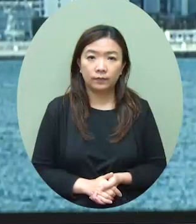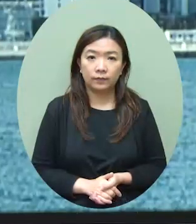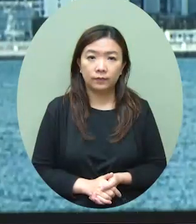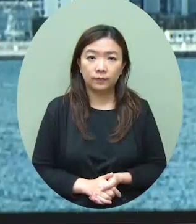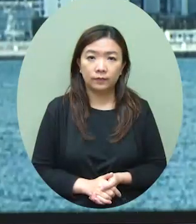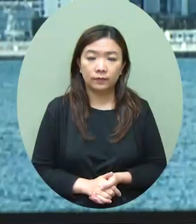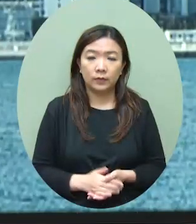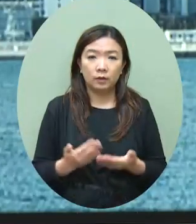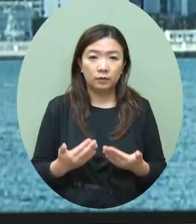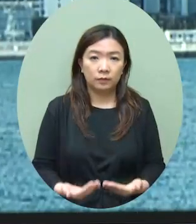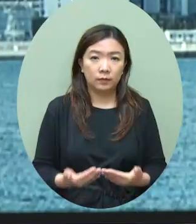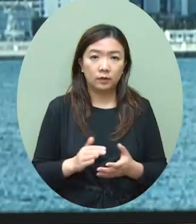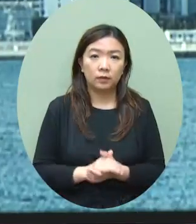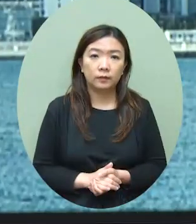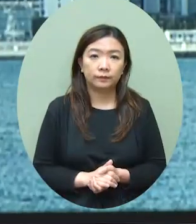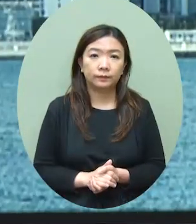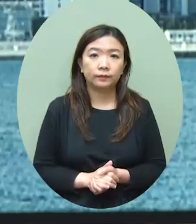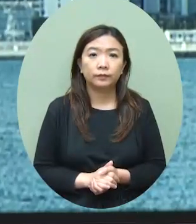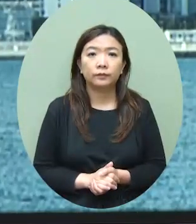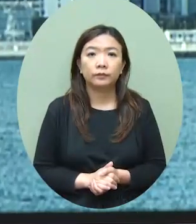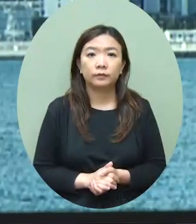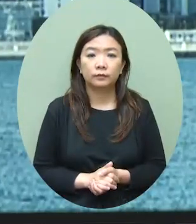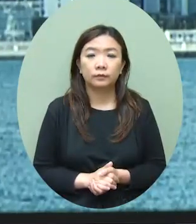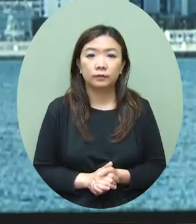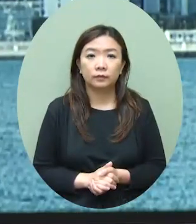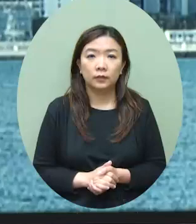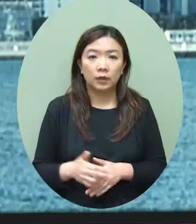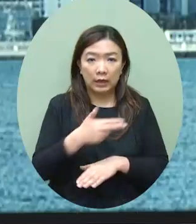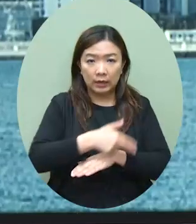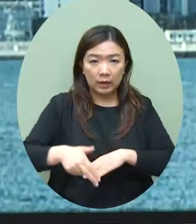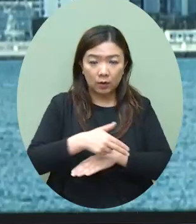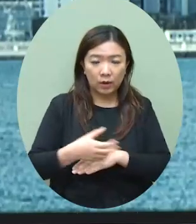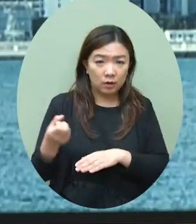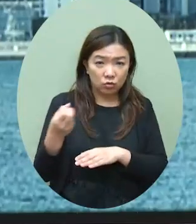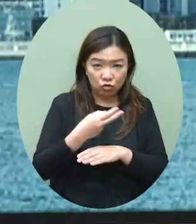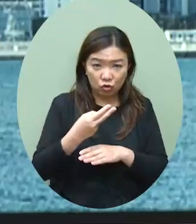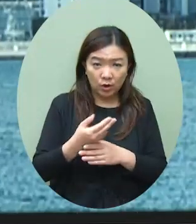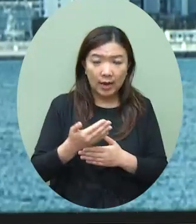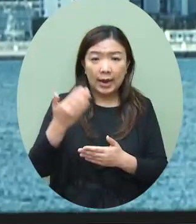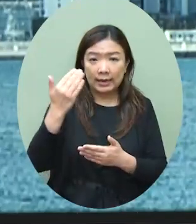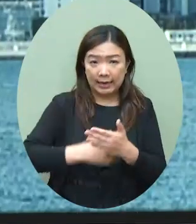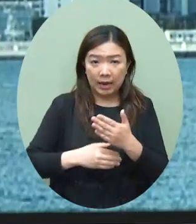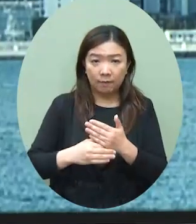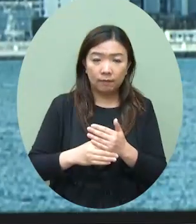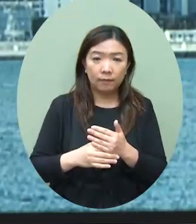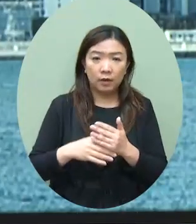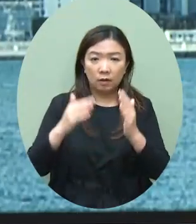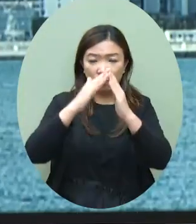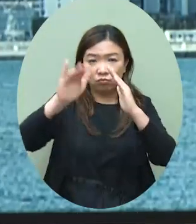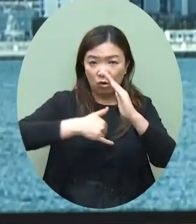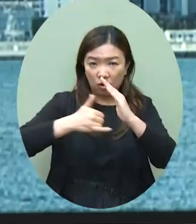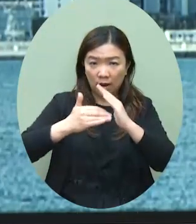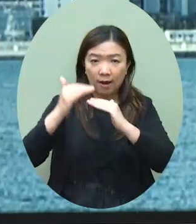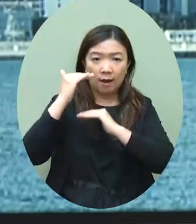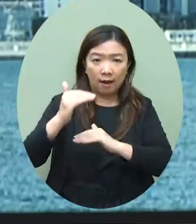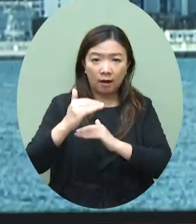the border controls or the flight ban or the flight suspension measures that we have put